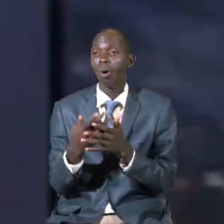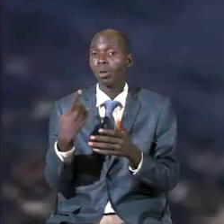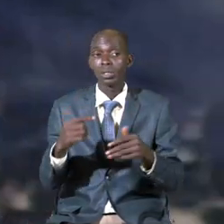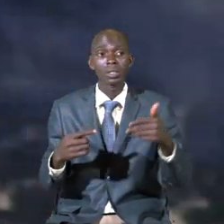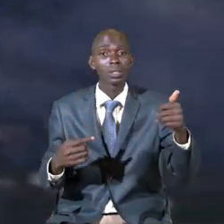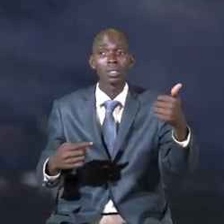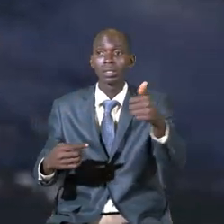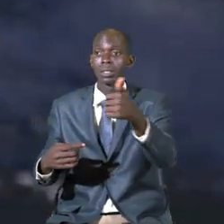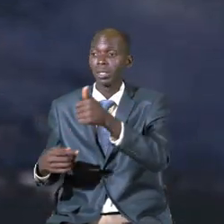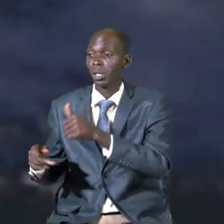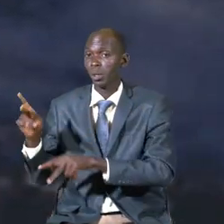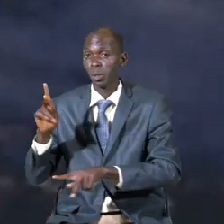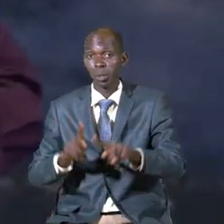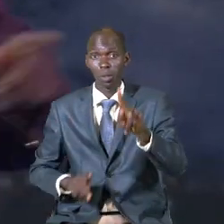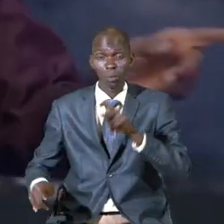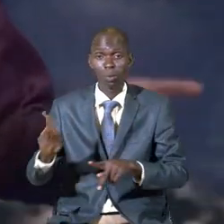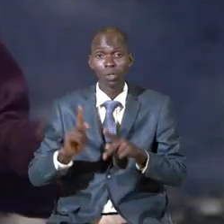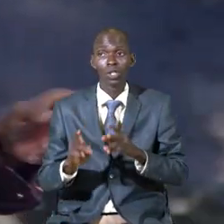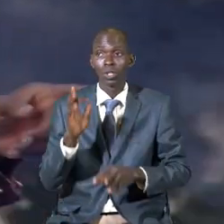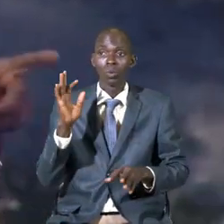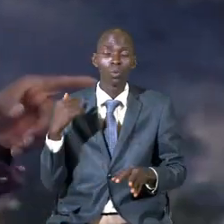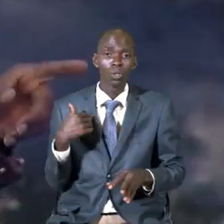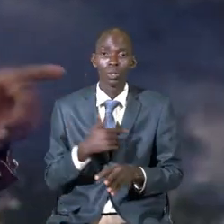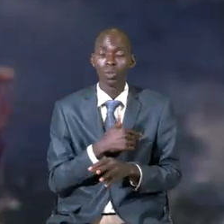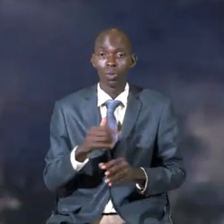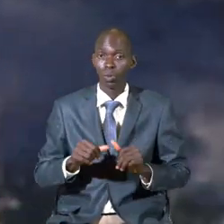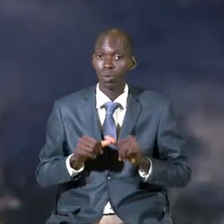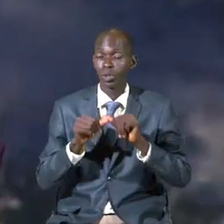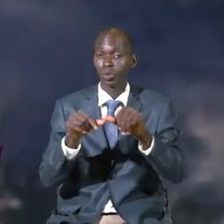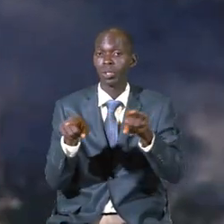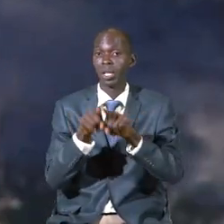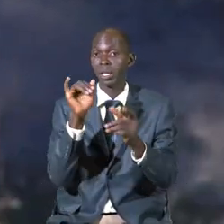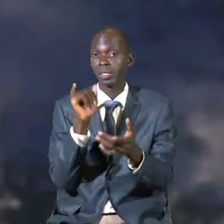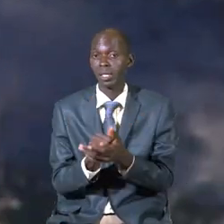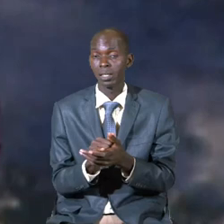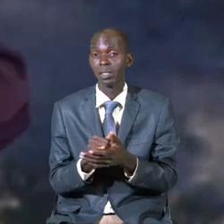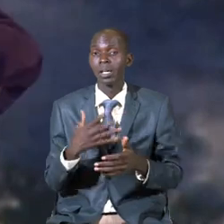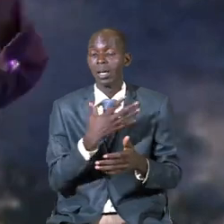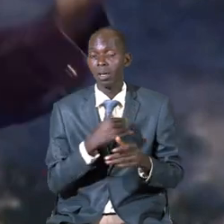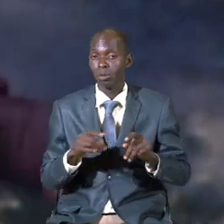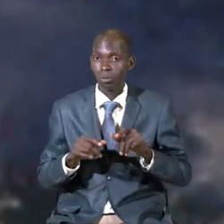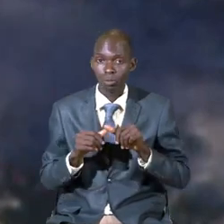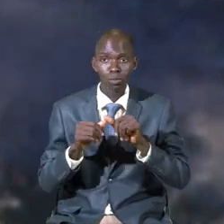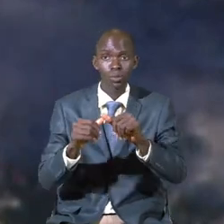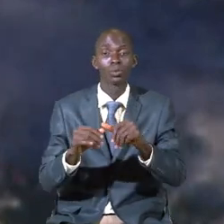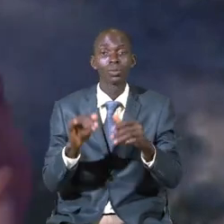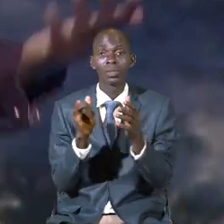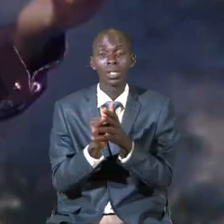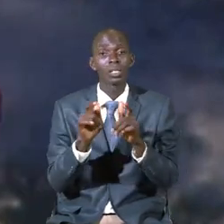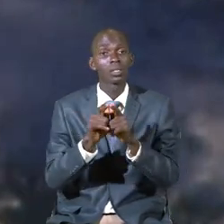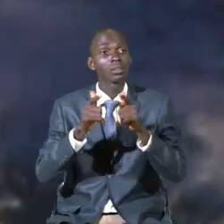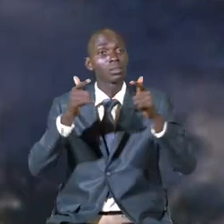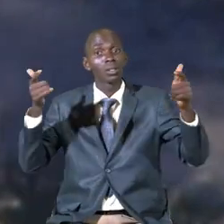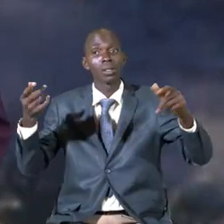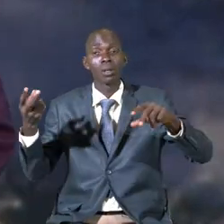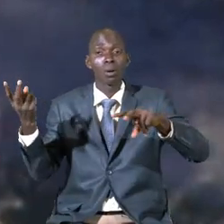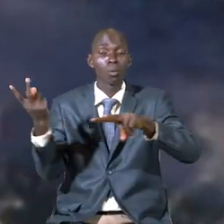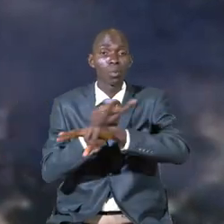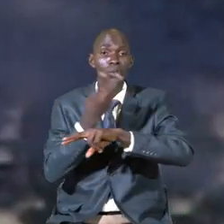10 if we carry on that exponential multiplication you will